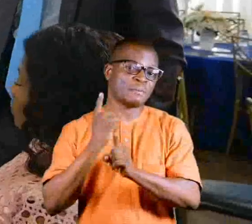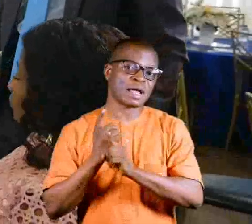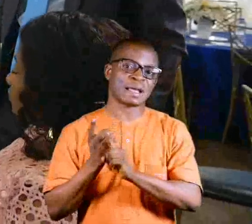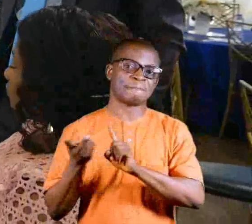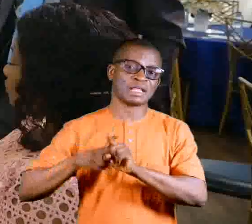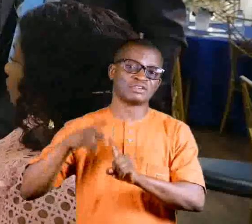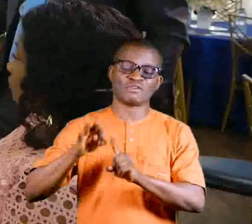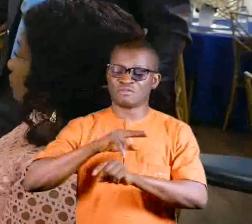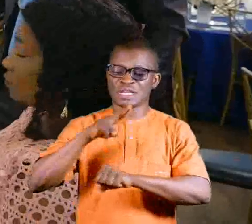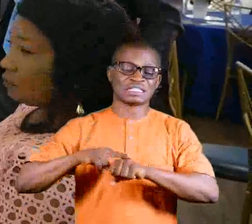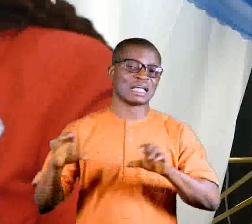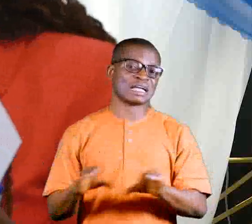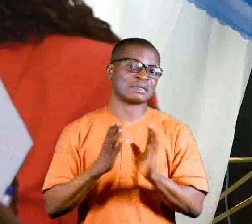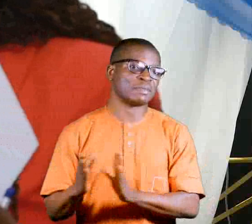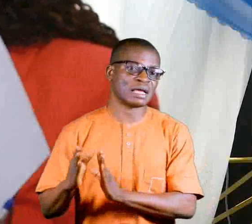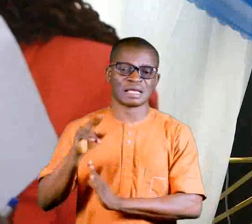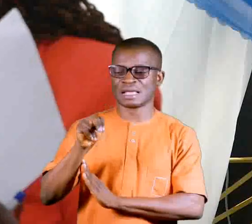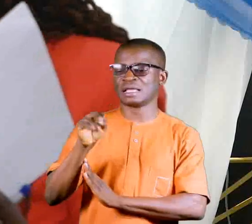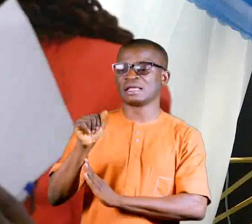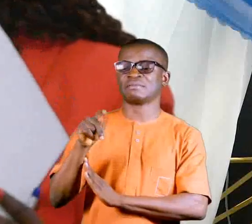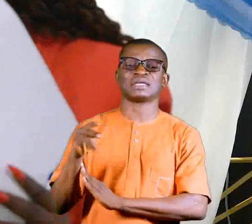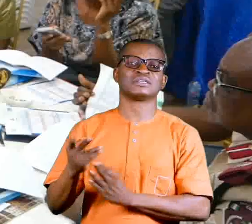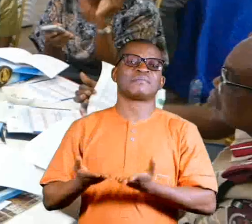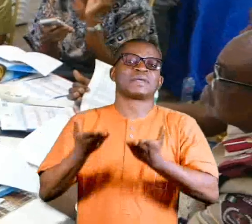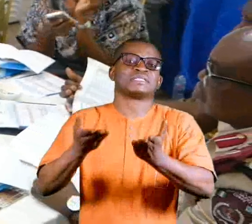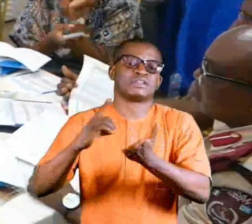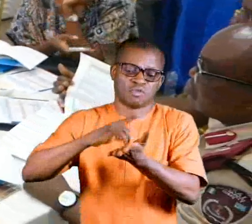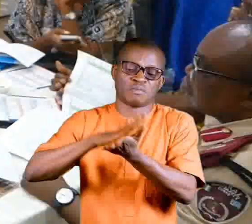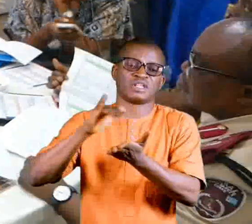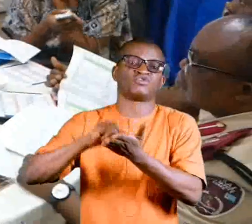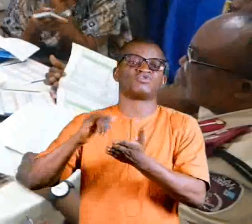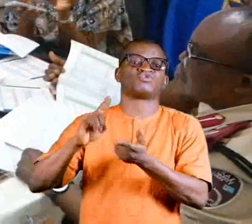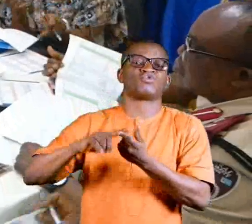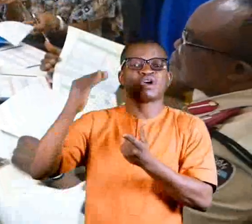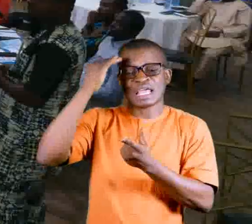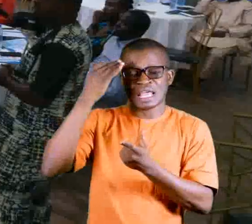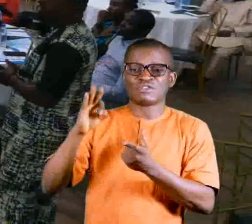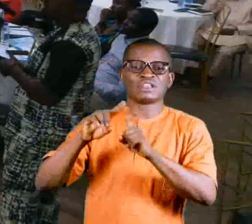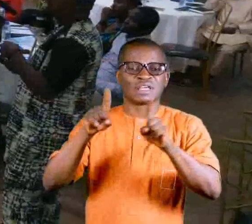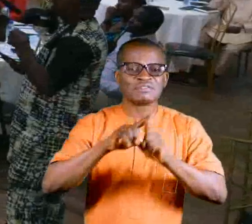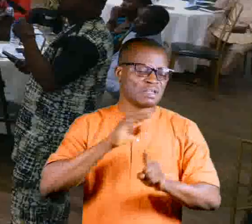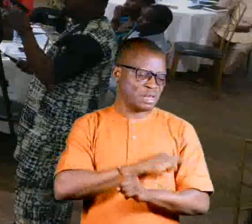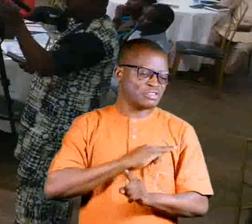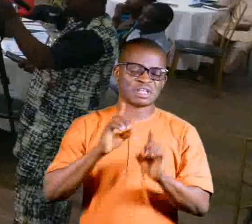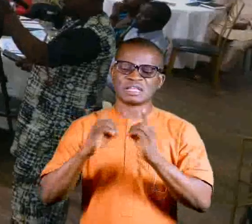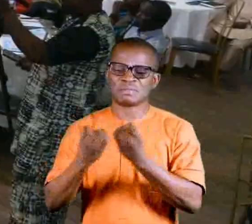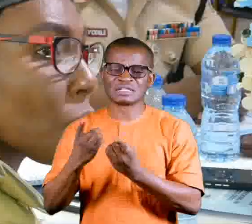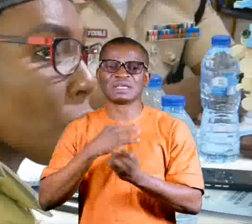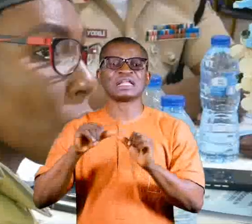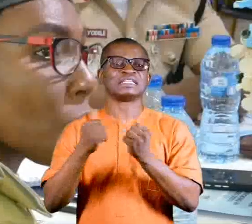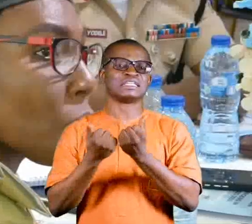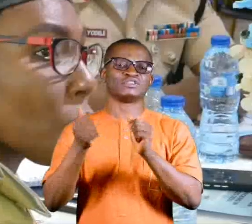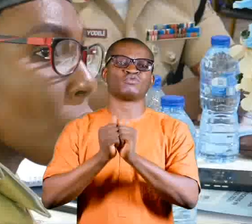full implementation of the National Action Plan, NAPTIP presented the document to the heads of relevant ministries, departments and agencies,